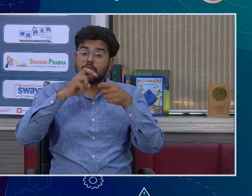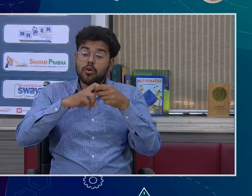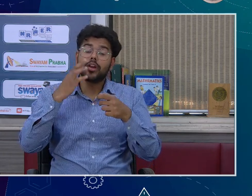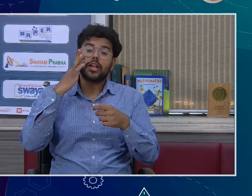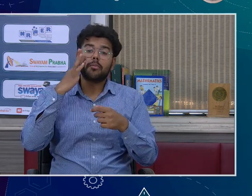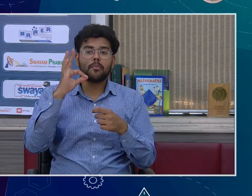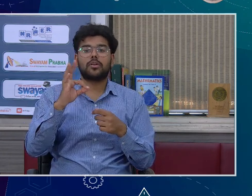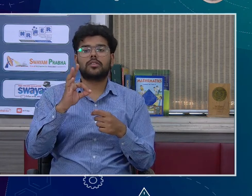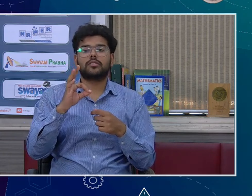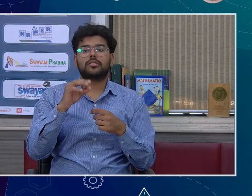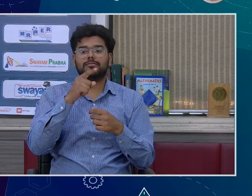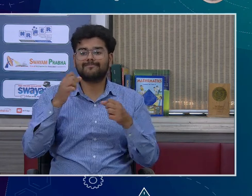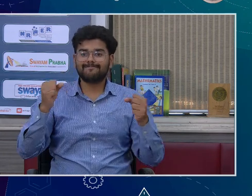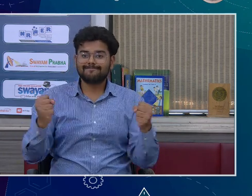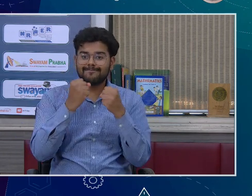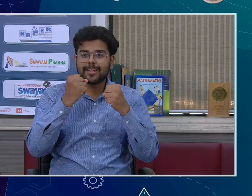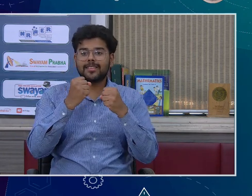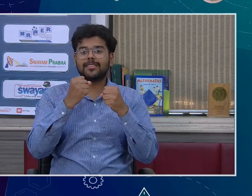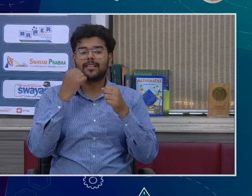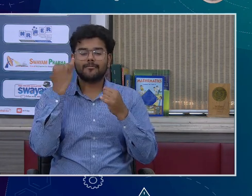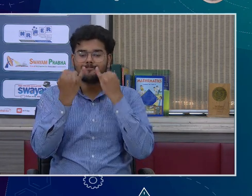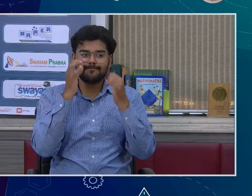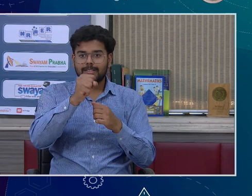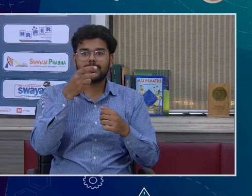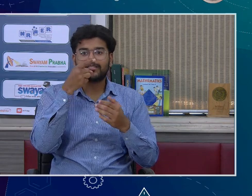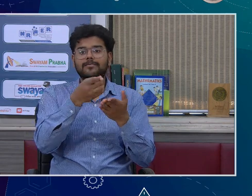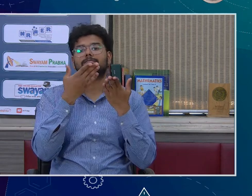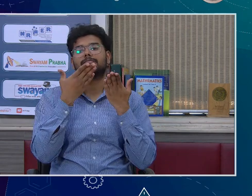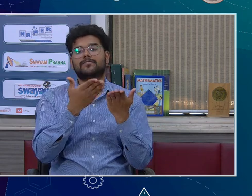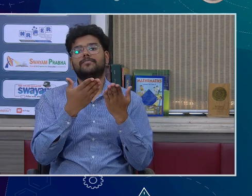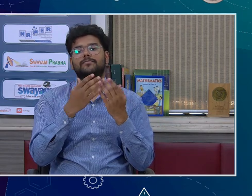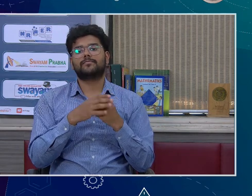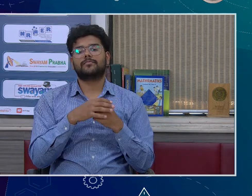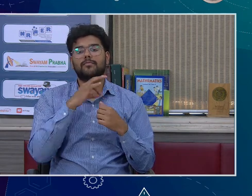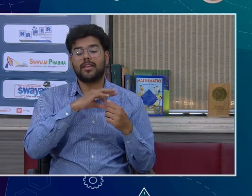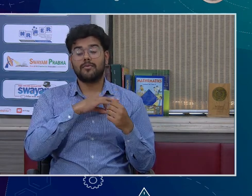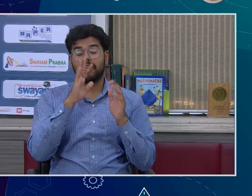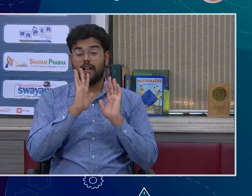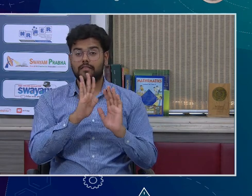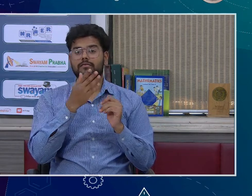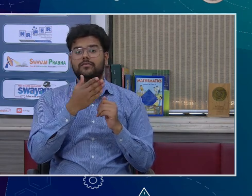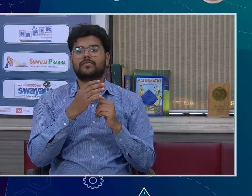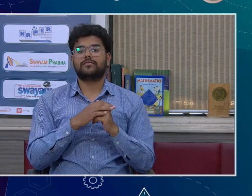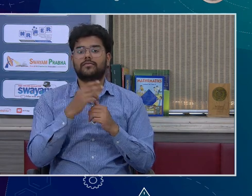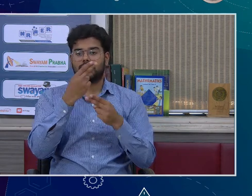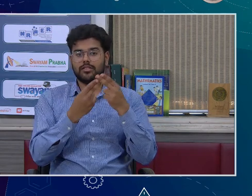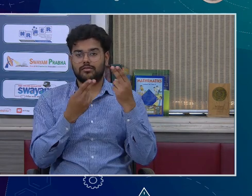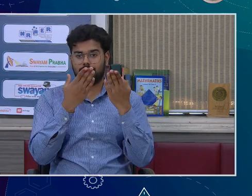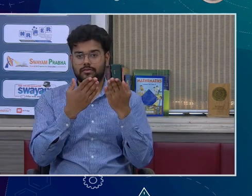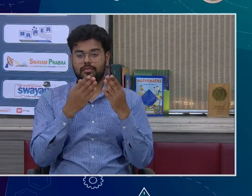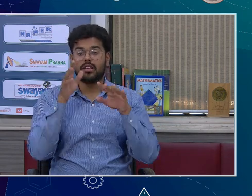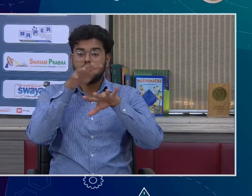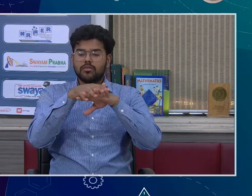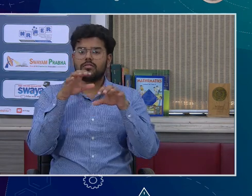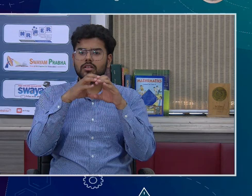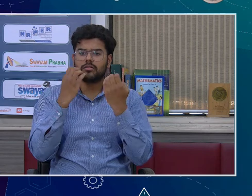I think strength identification may be ye bahut zyada kargar sabit ho sakti hai. I think this is story. You know, in the inclusive